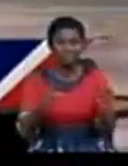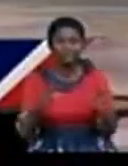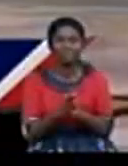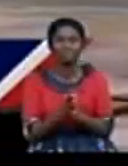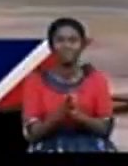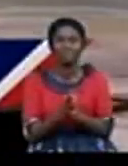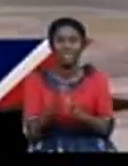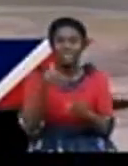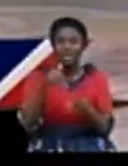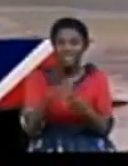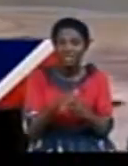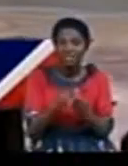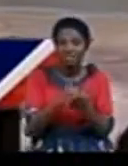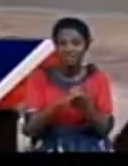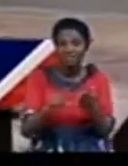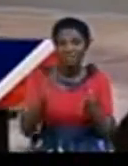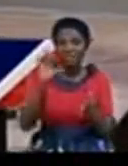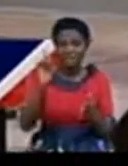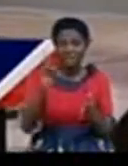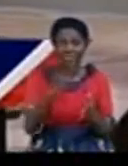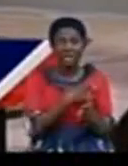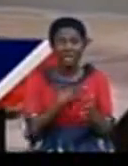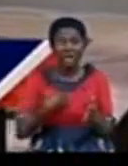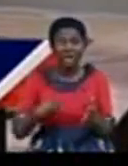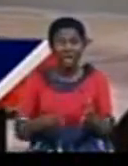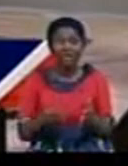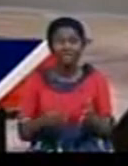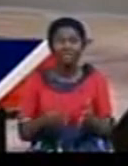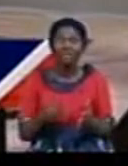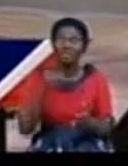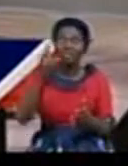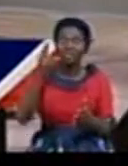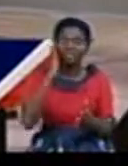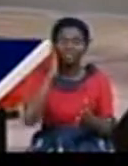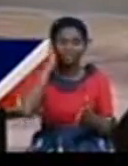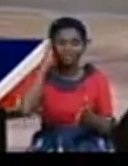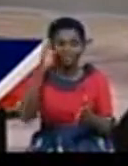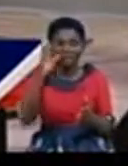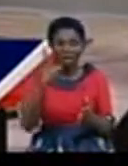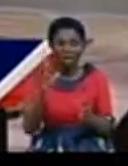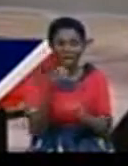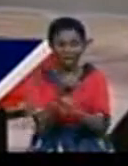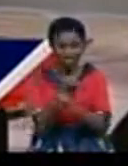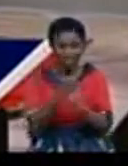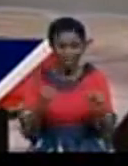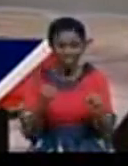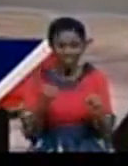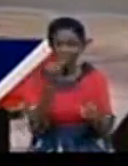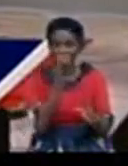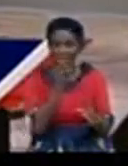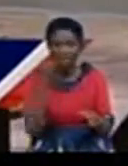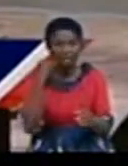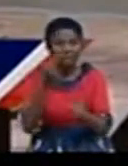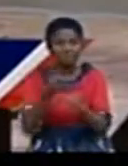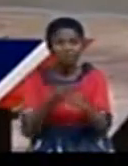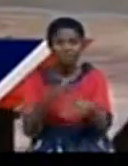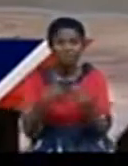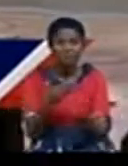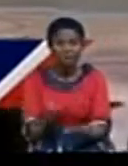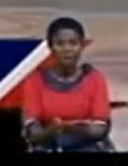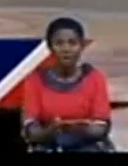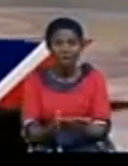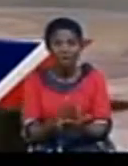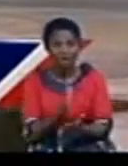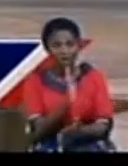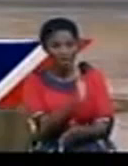8. In verse 8, and he shall redeem Israel from all his iniquities. He